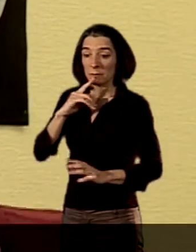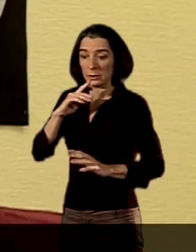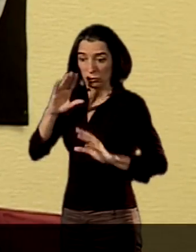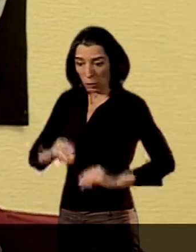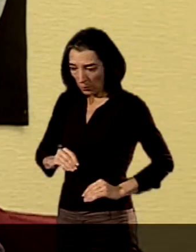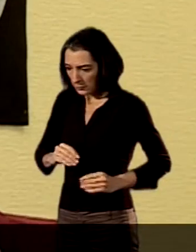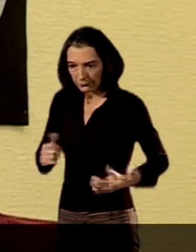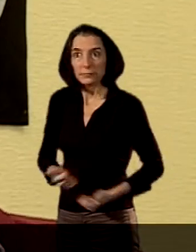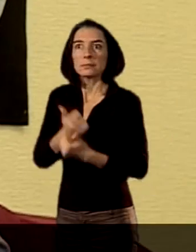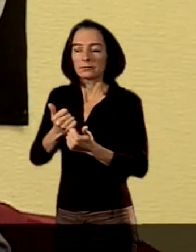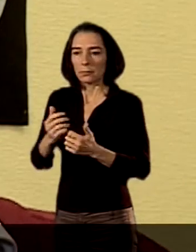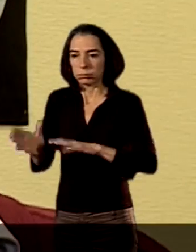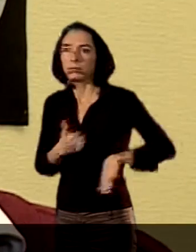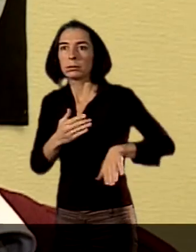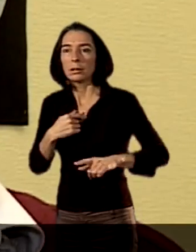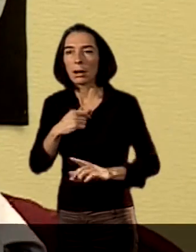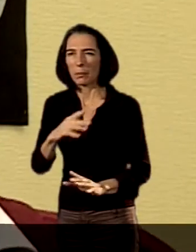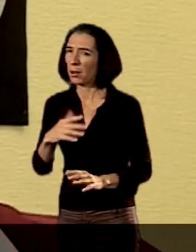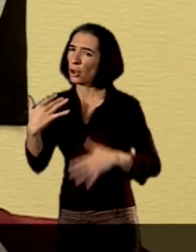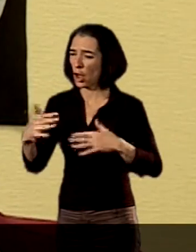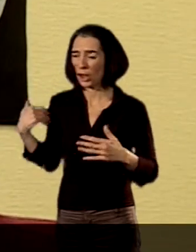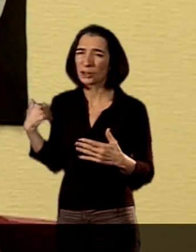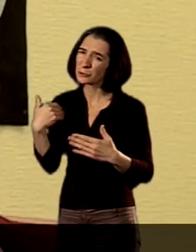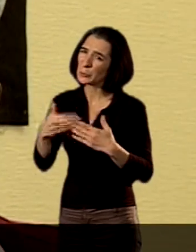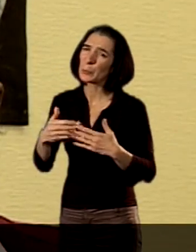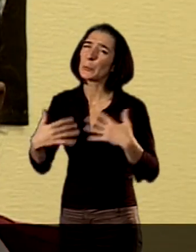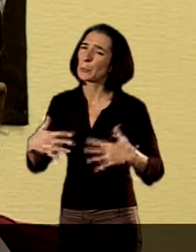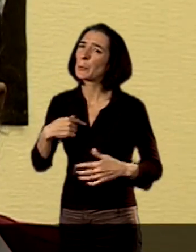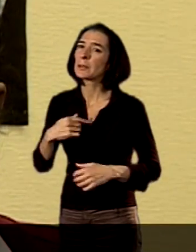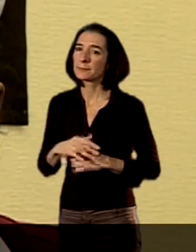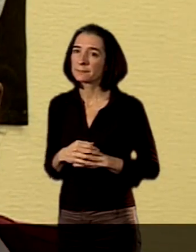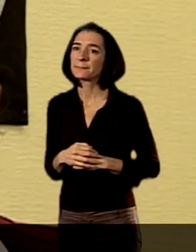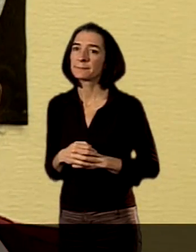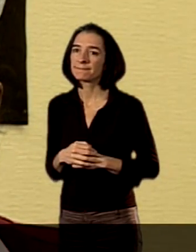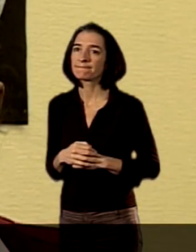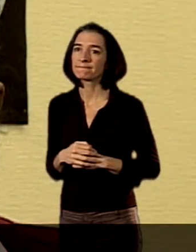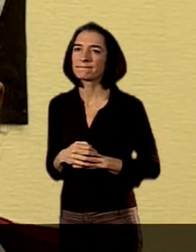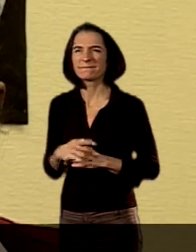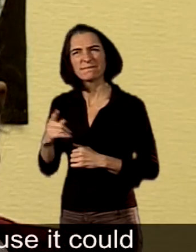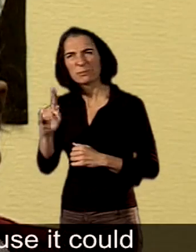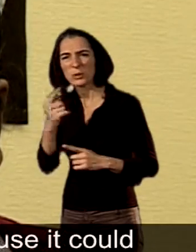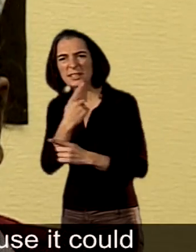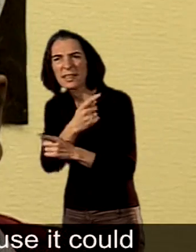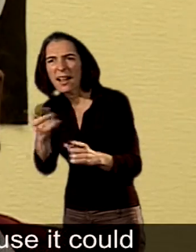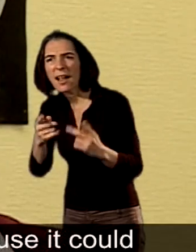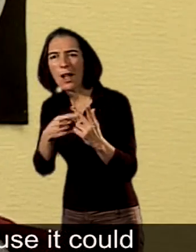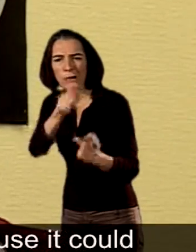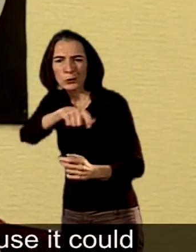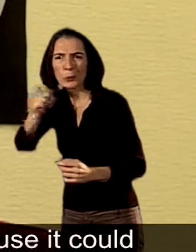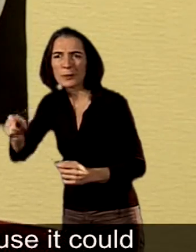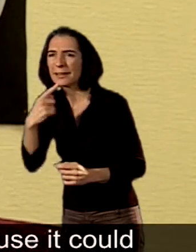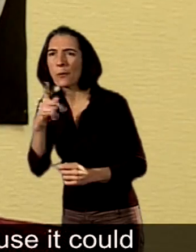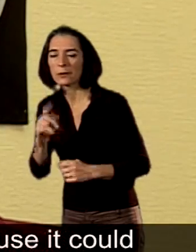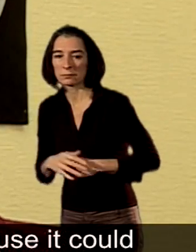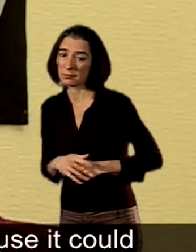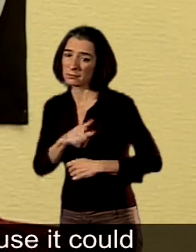but it did hurt for like a long time. What would you say to other students? They shouldn't suffer